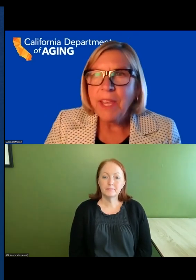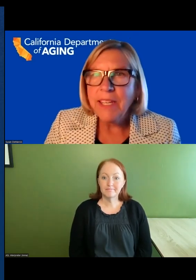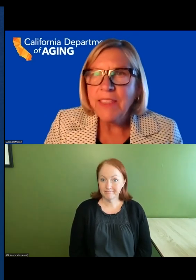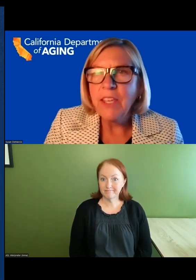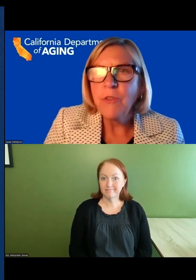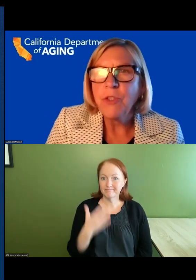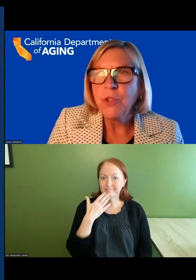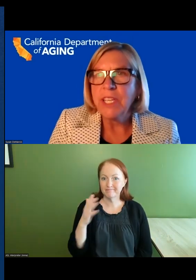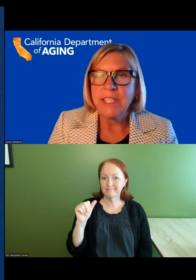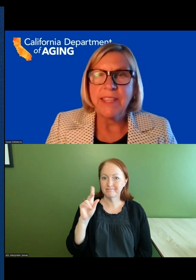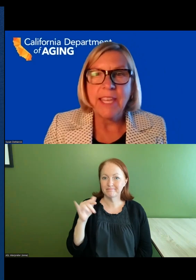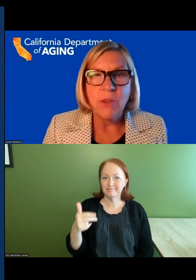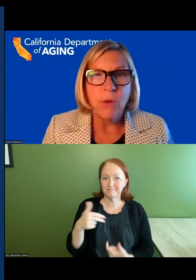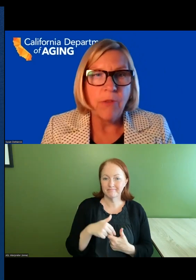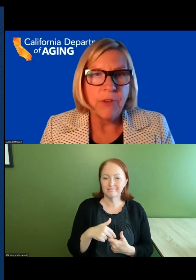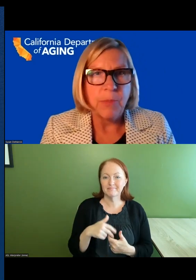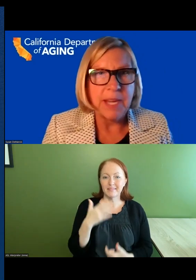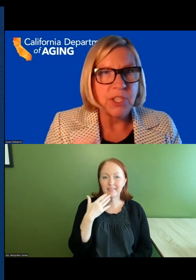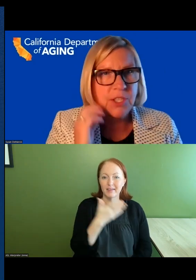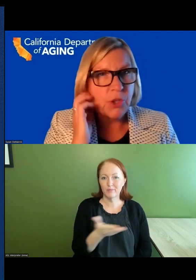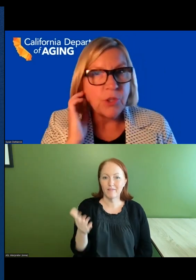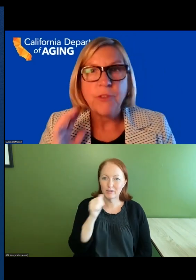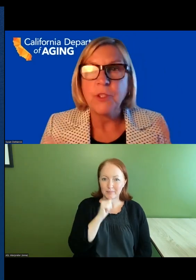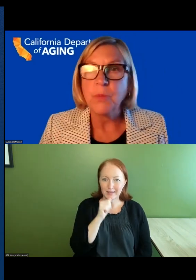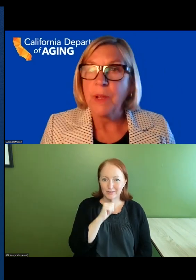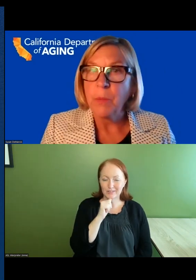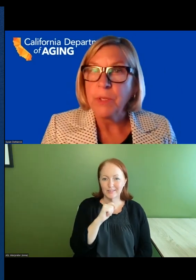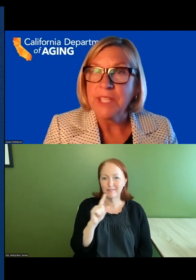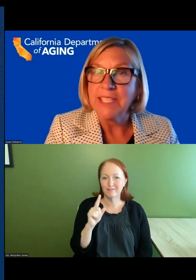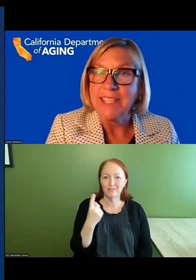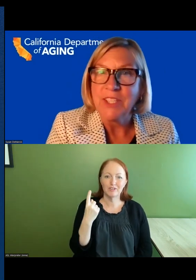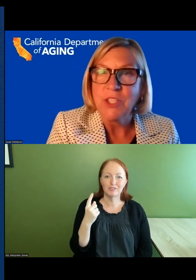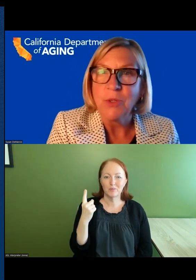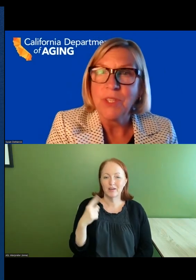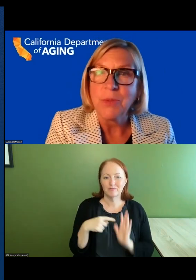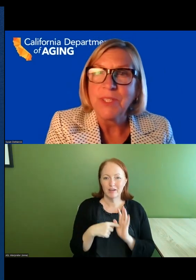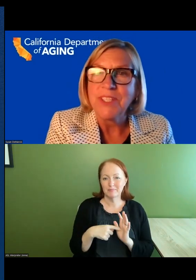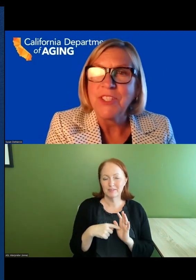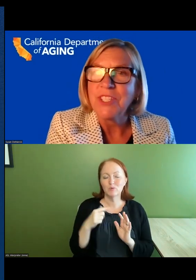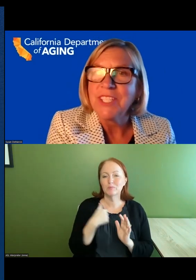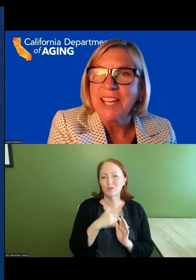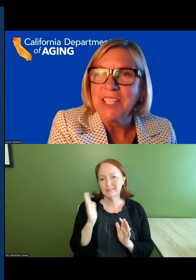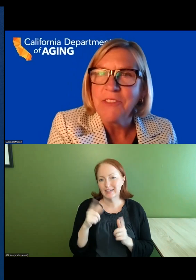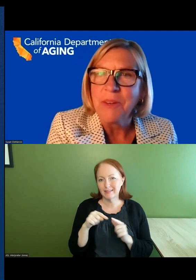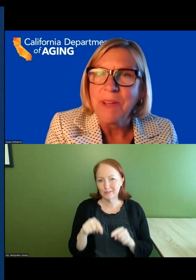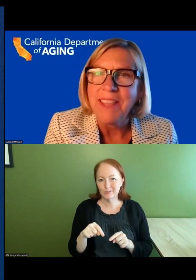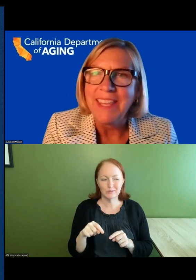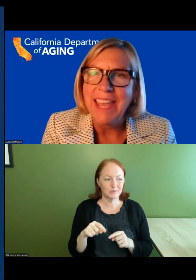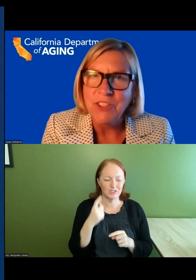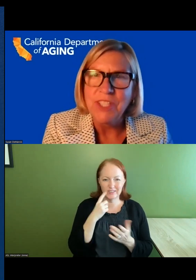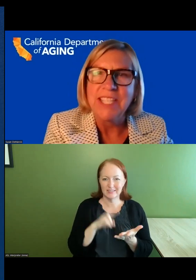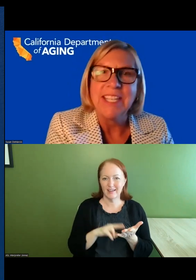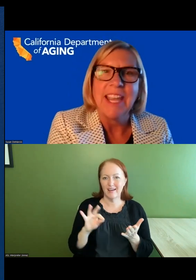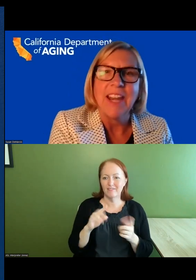Okay, well, Andy, thank you for joining us, and thank you all for your patience. You're the first one we're presenting this to. This was just signed off on by